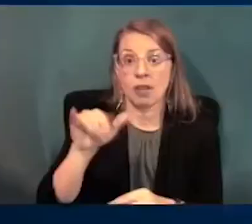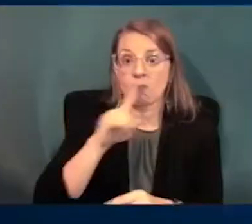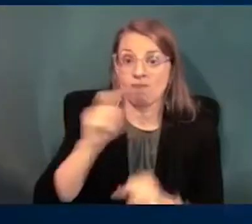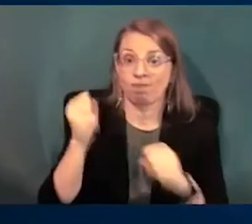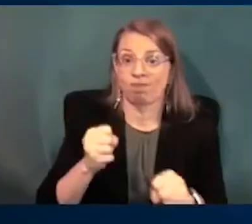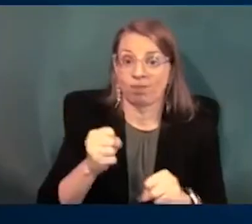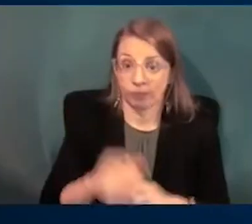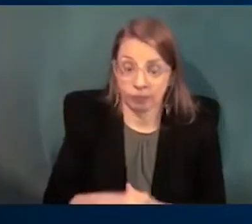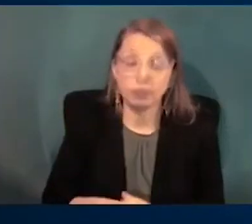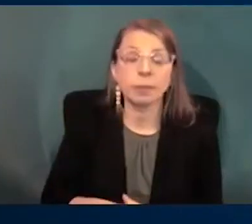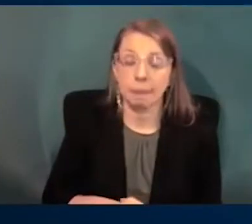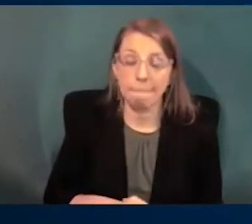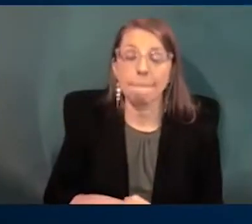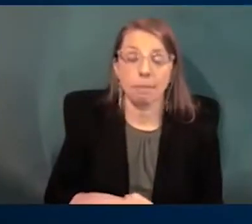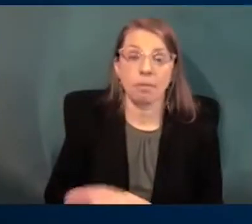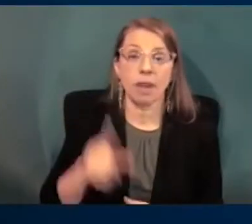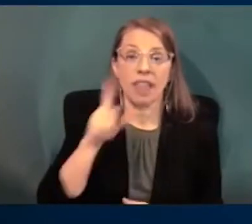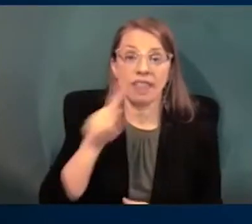Yeah, absolutely. We think that the